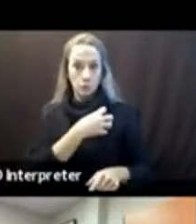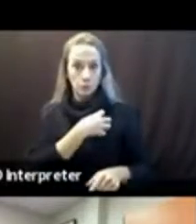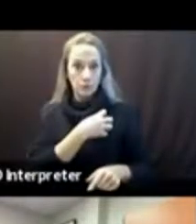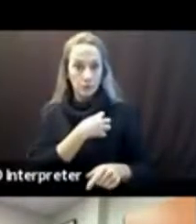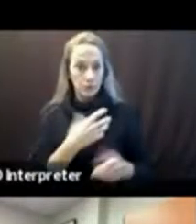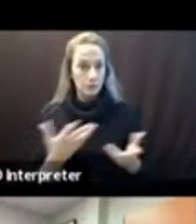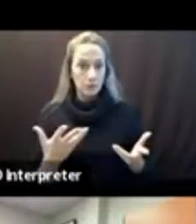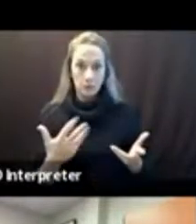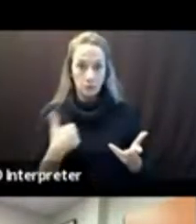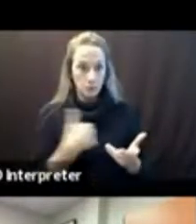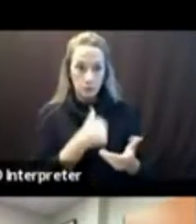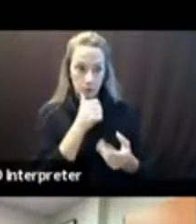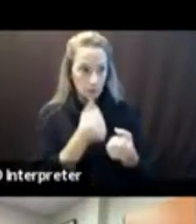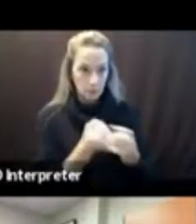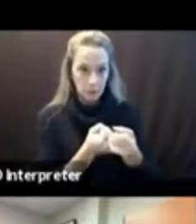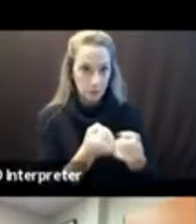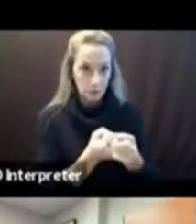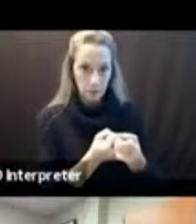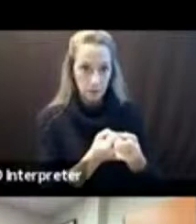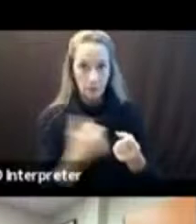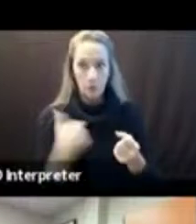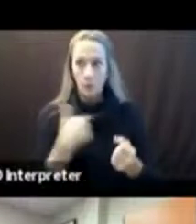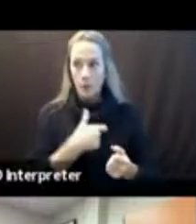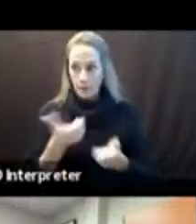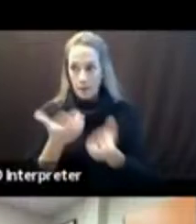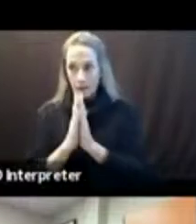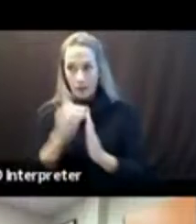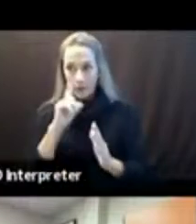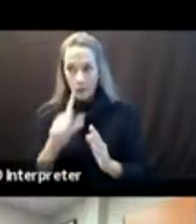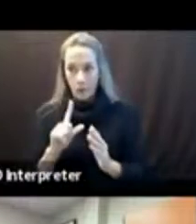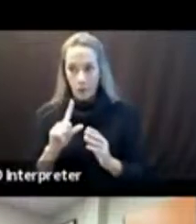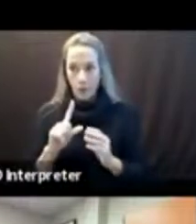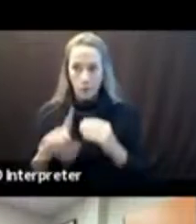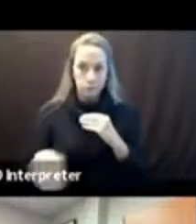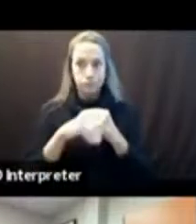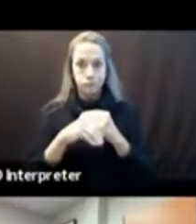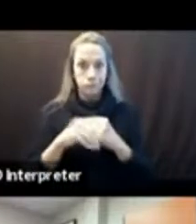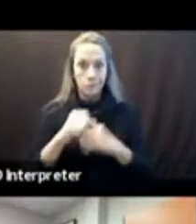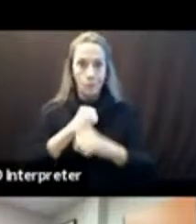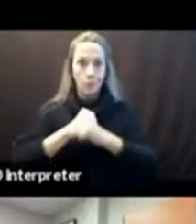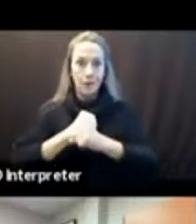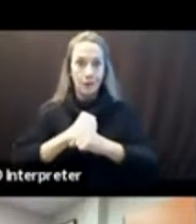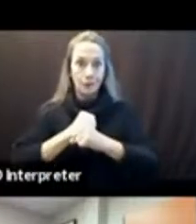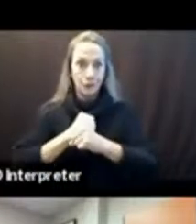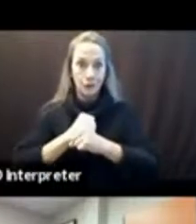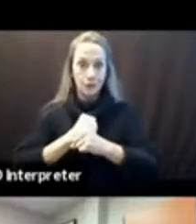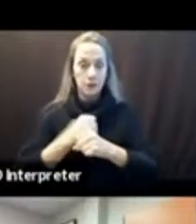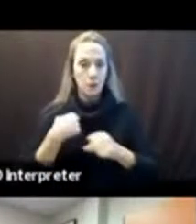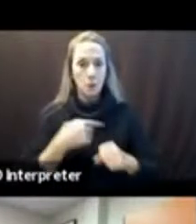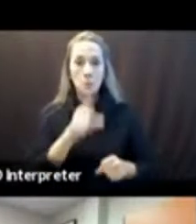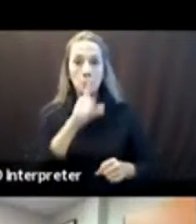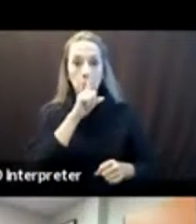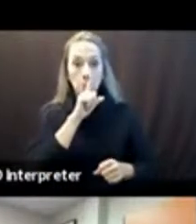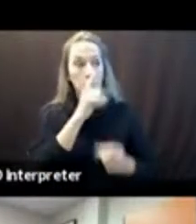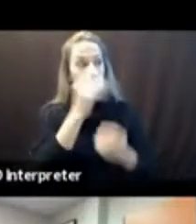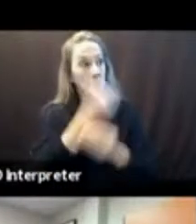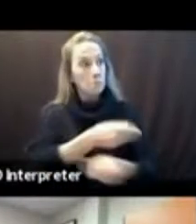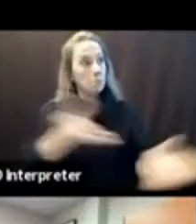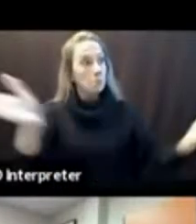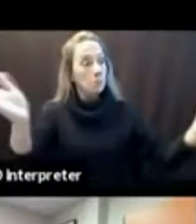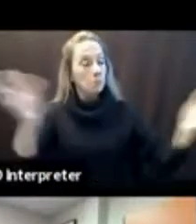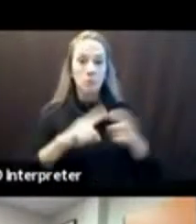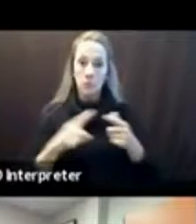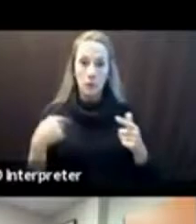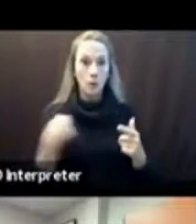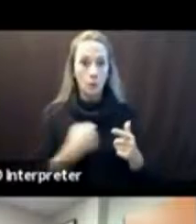for additional protection. That has not been something that's been vocalized, but we stand